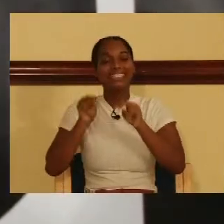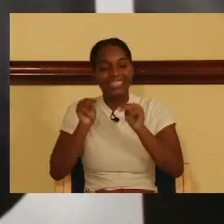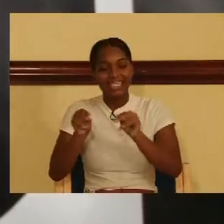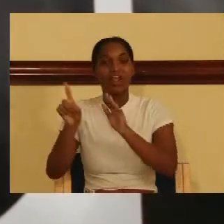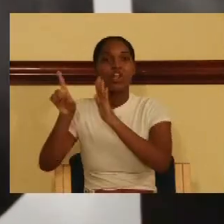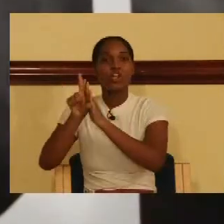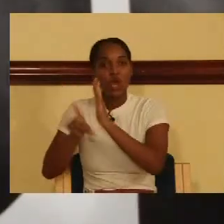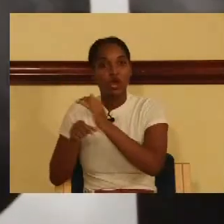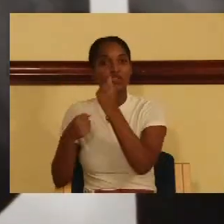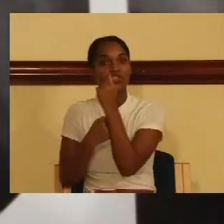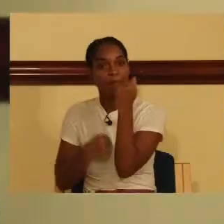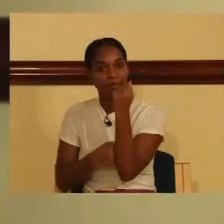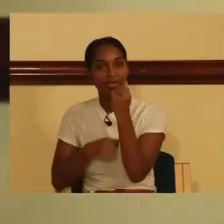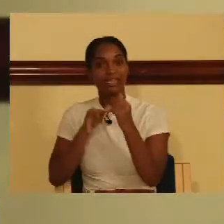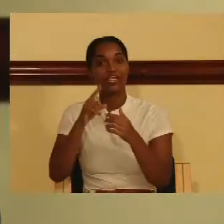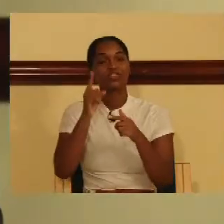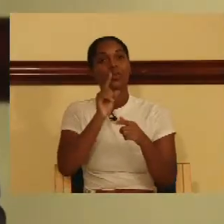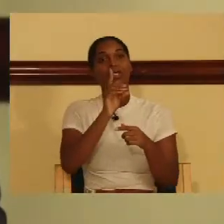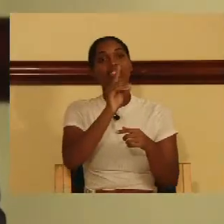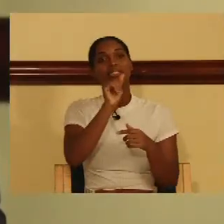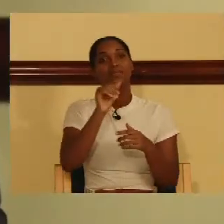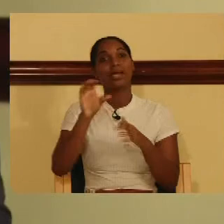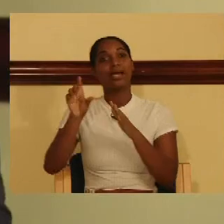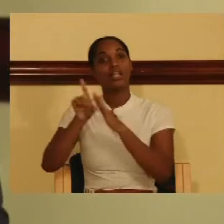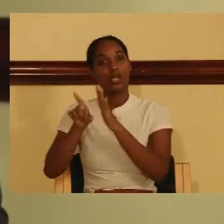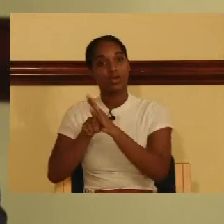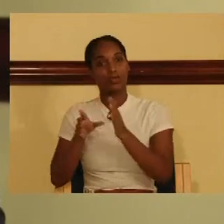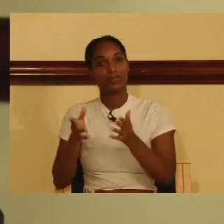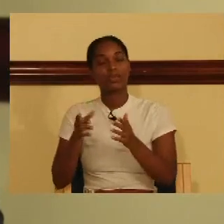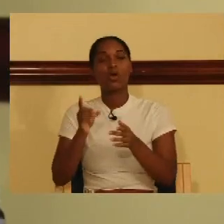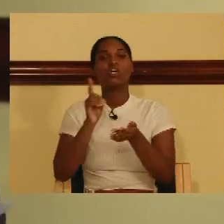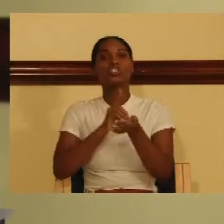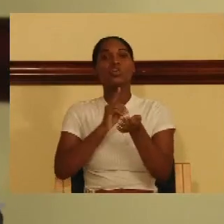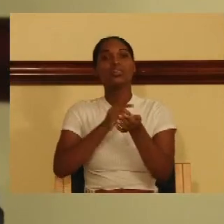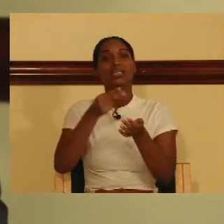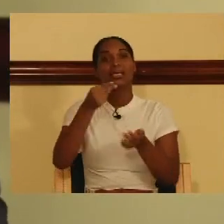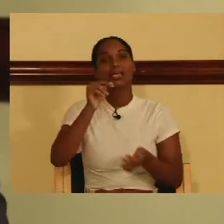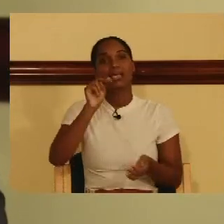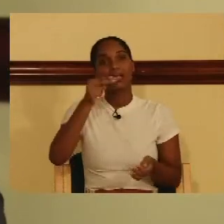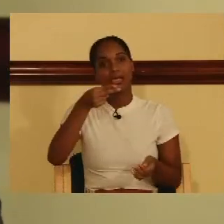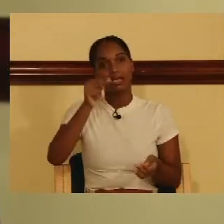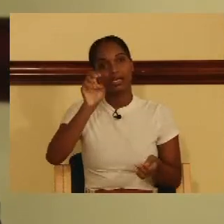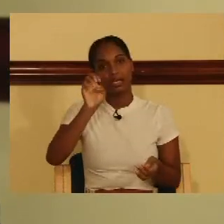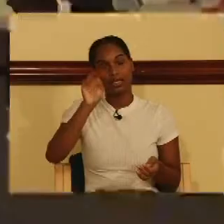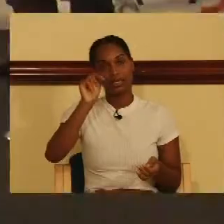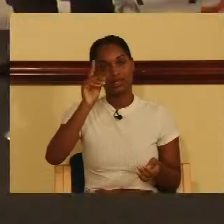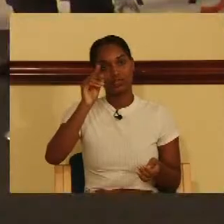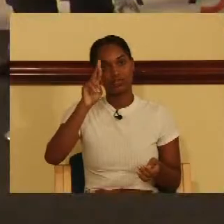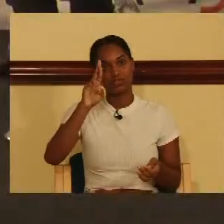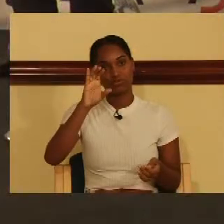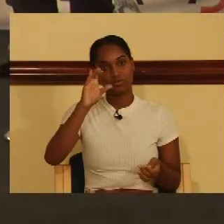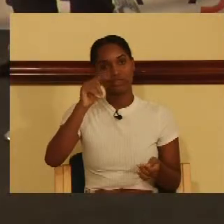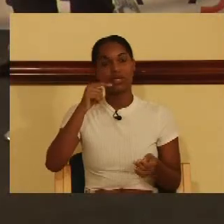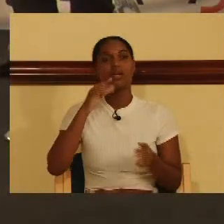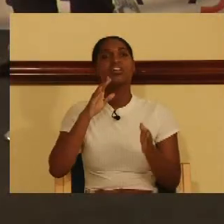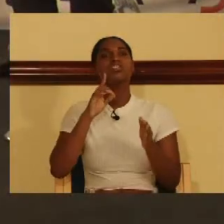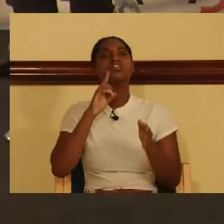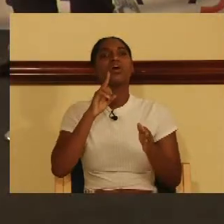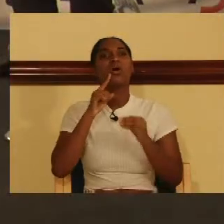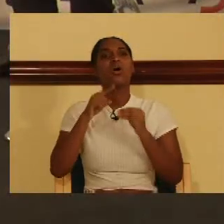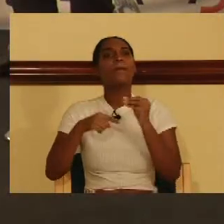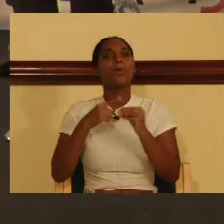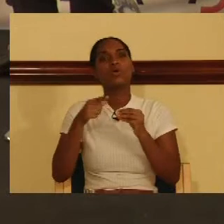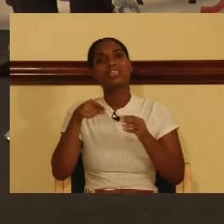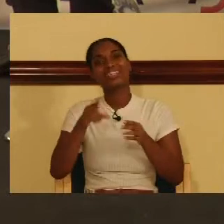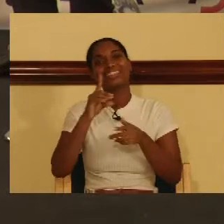is where the Disabilities Act of 2014 comes in. Now, Dr. Hendricks, I want you to walk us through what this Disabilities